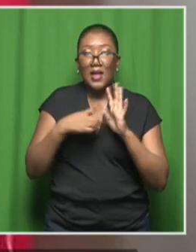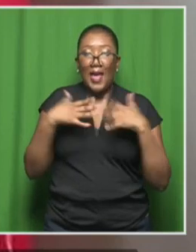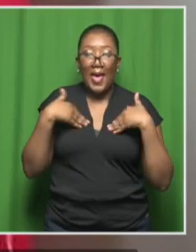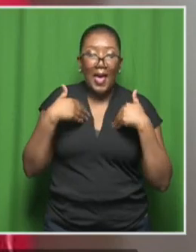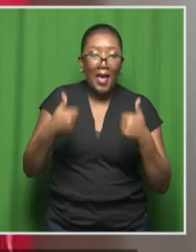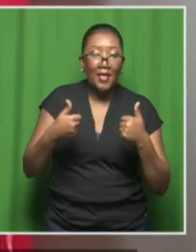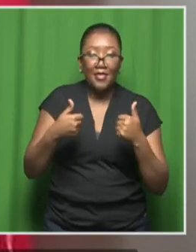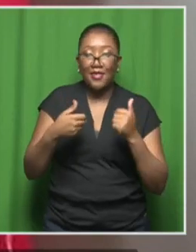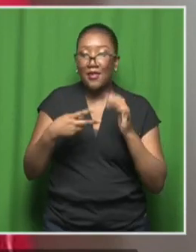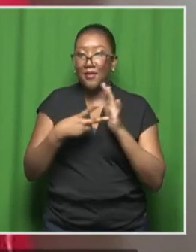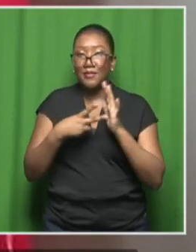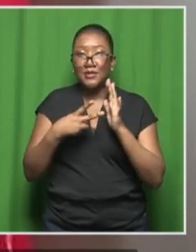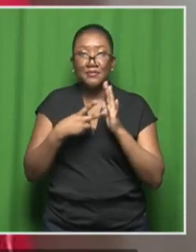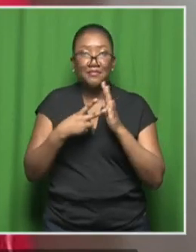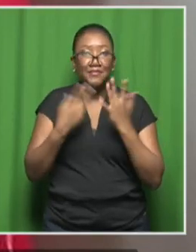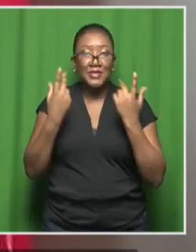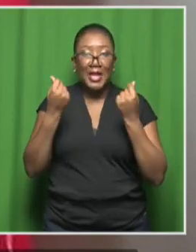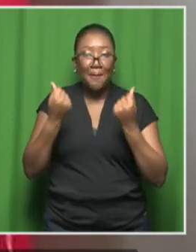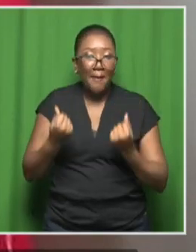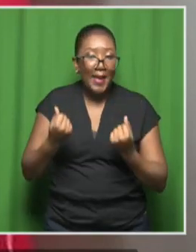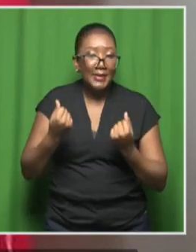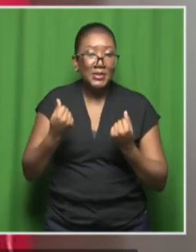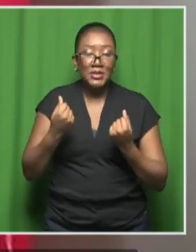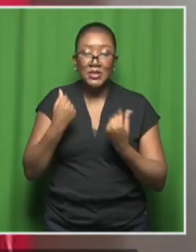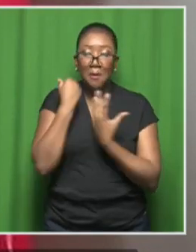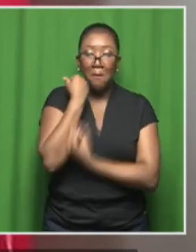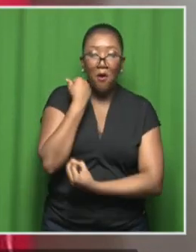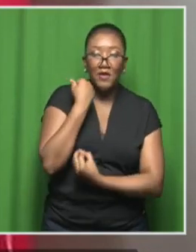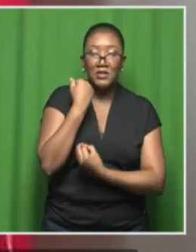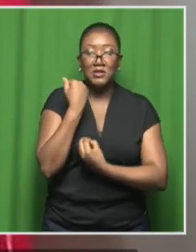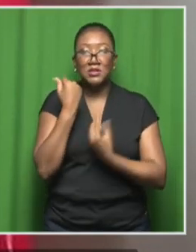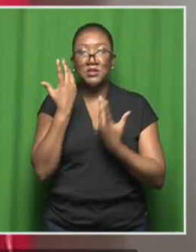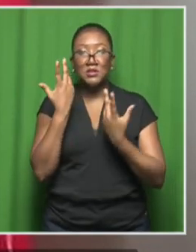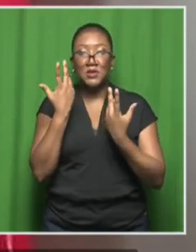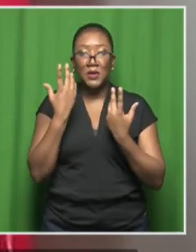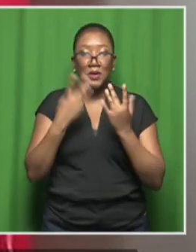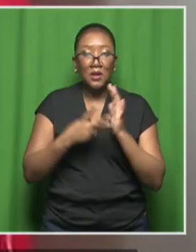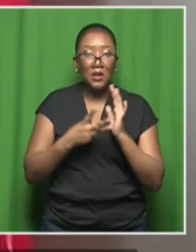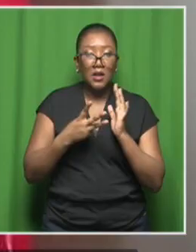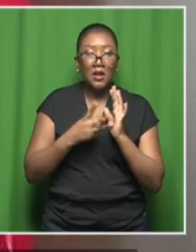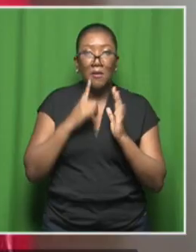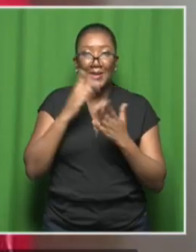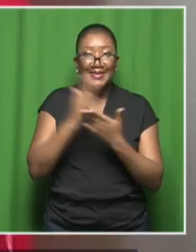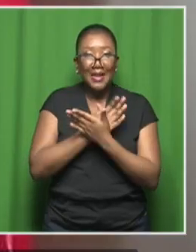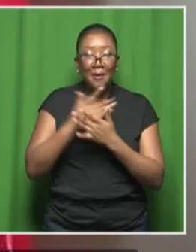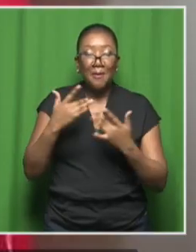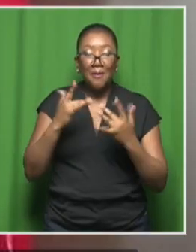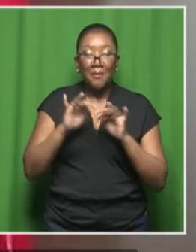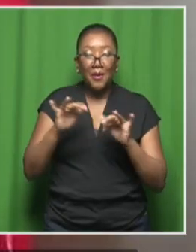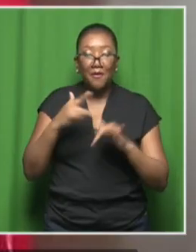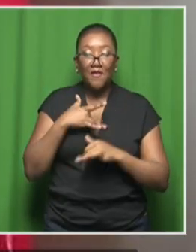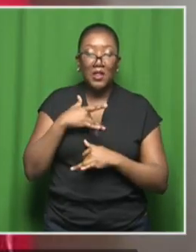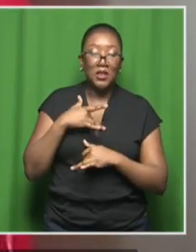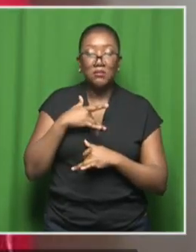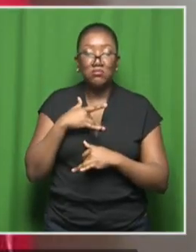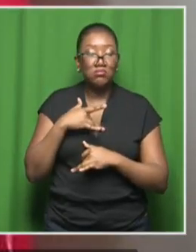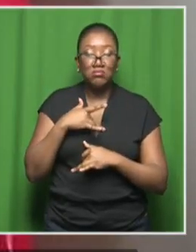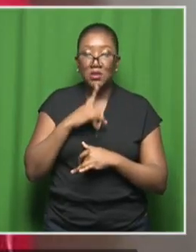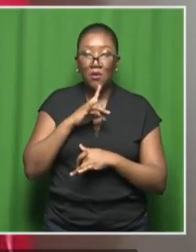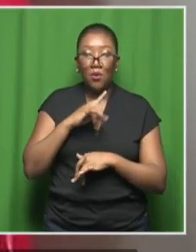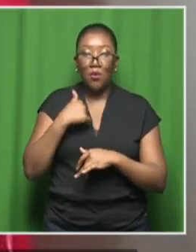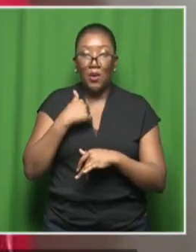from socioeconomic factors that may result in people not donating. So if you've